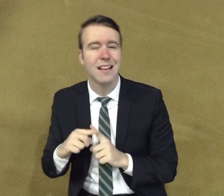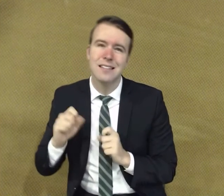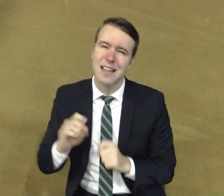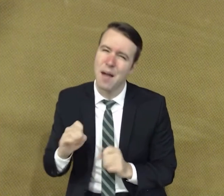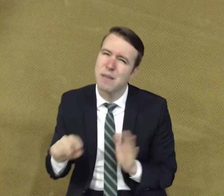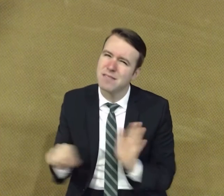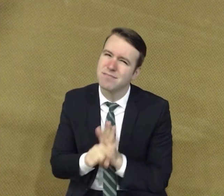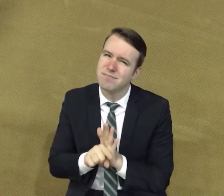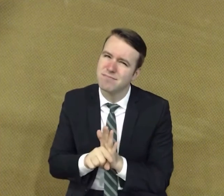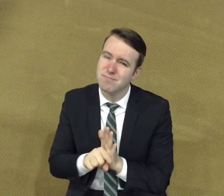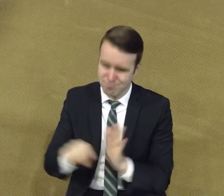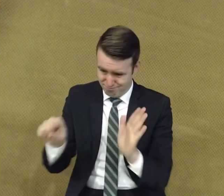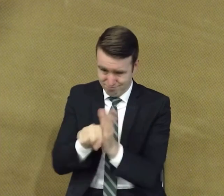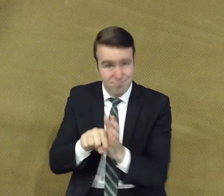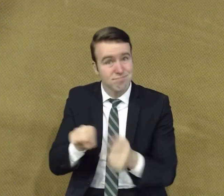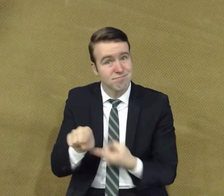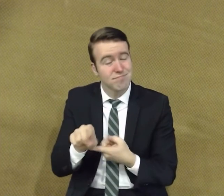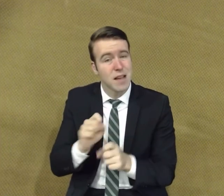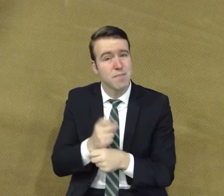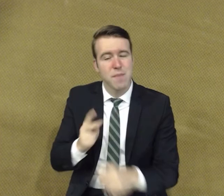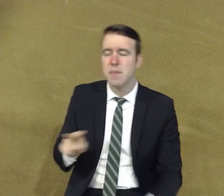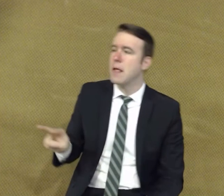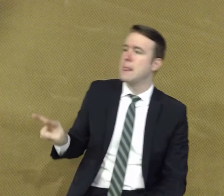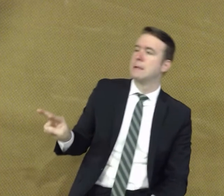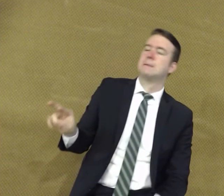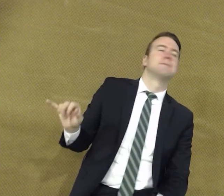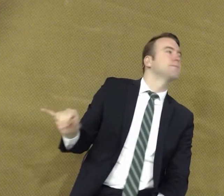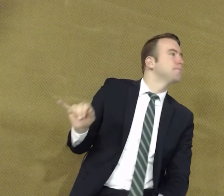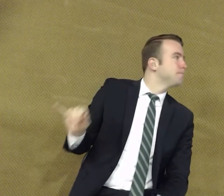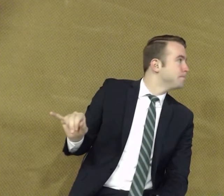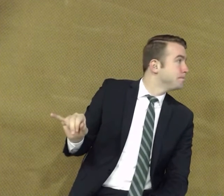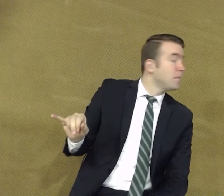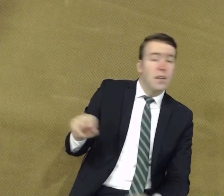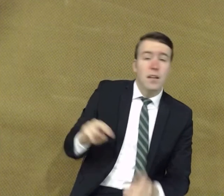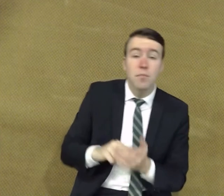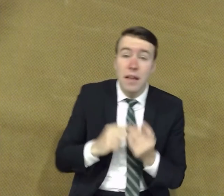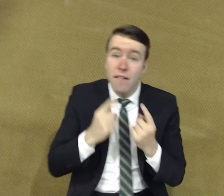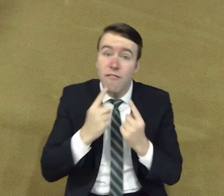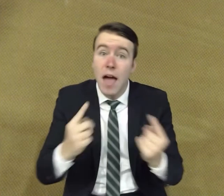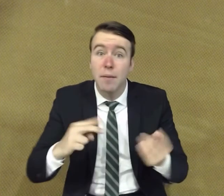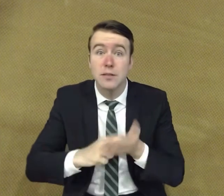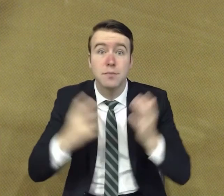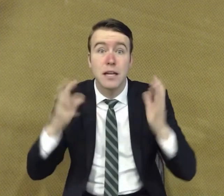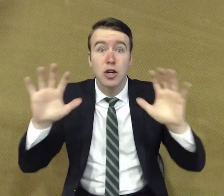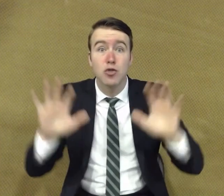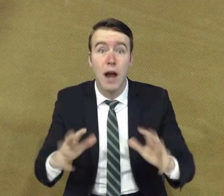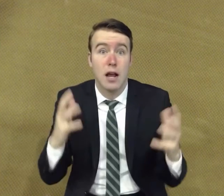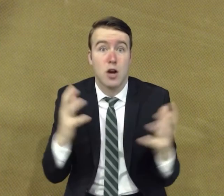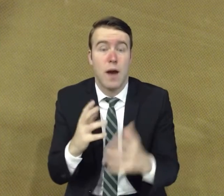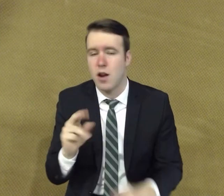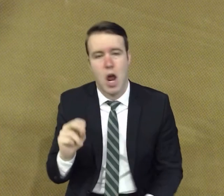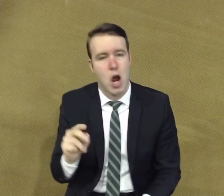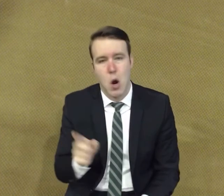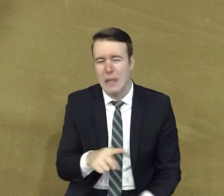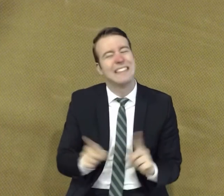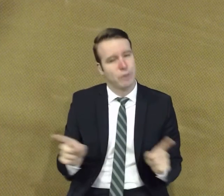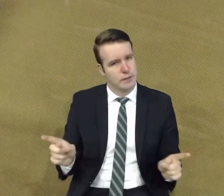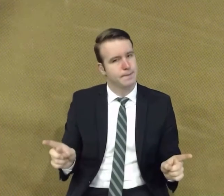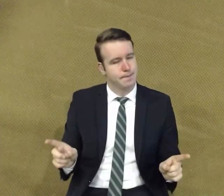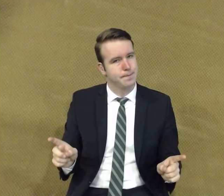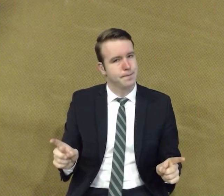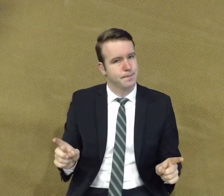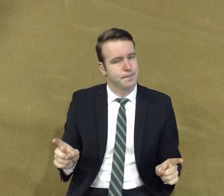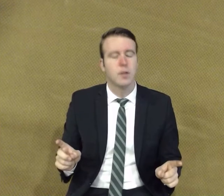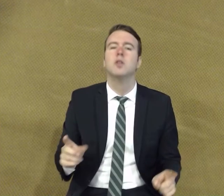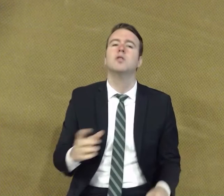their notoriety makes people know them. But being famous is not the same as being great. And so